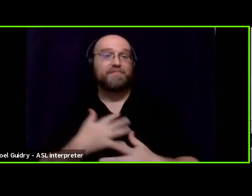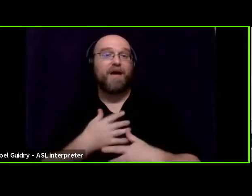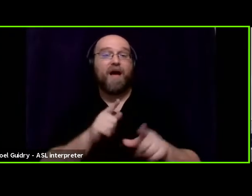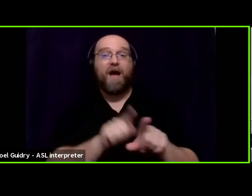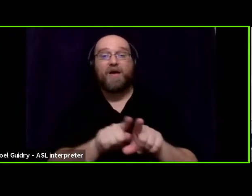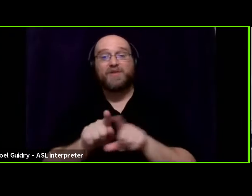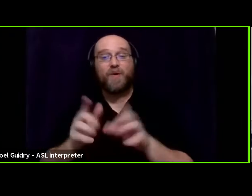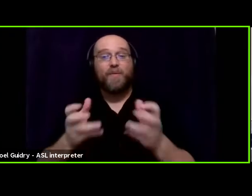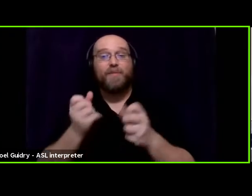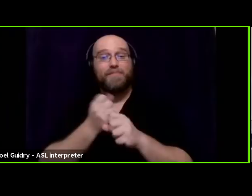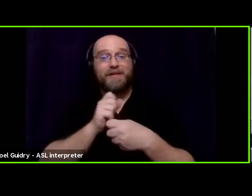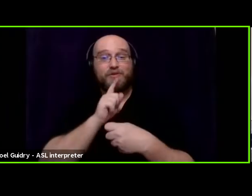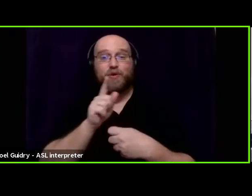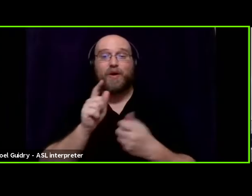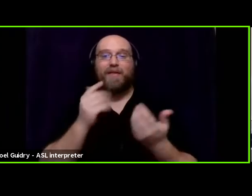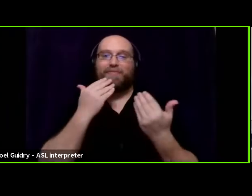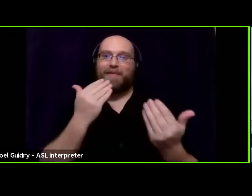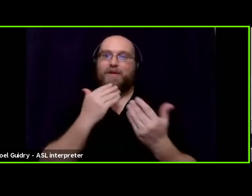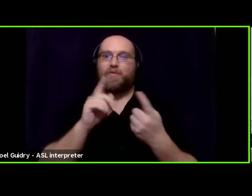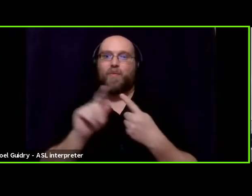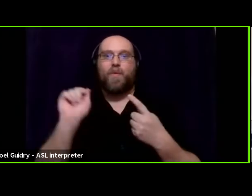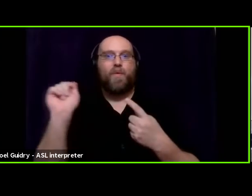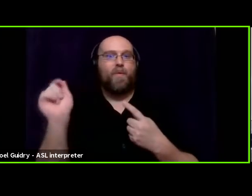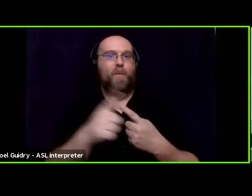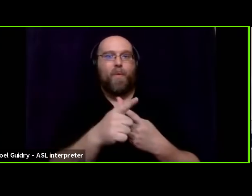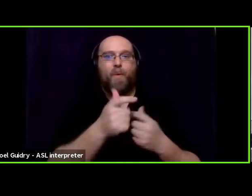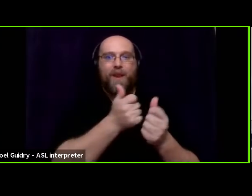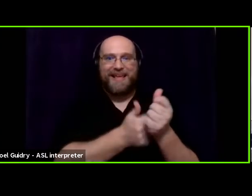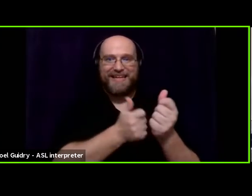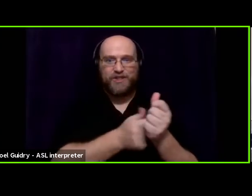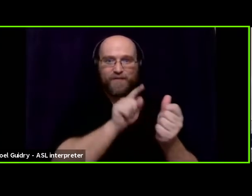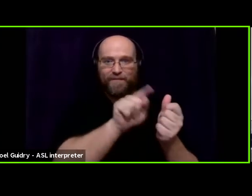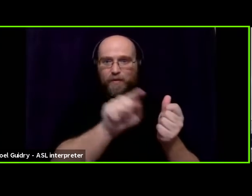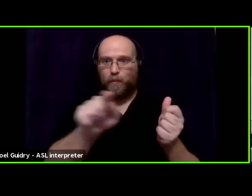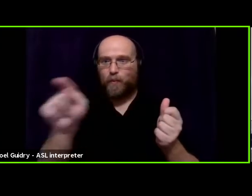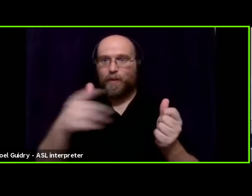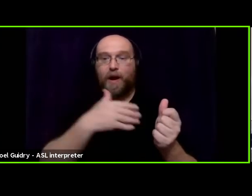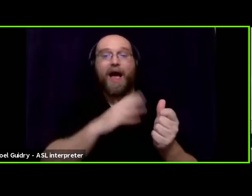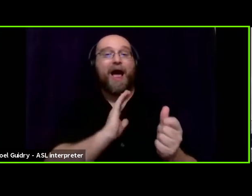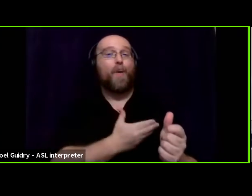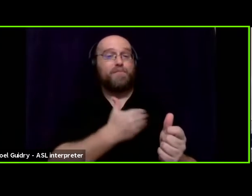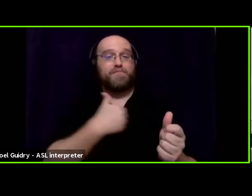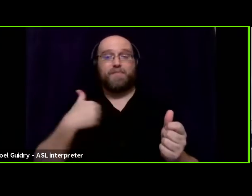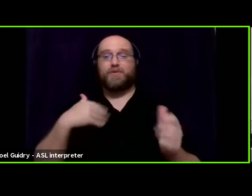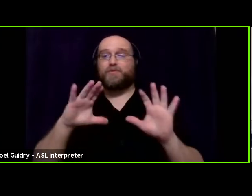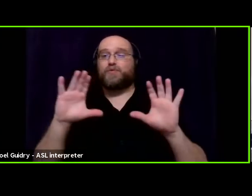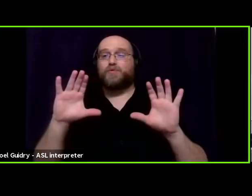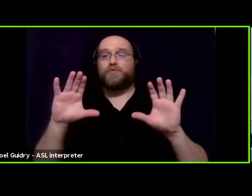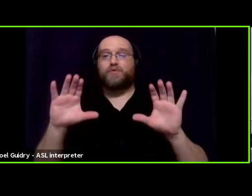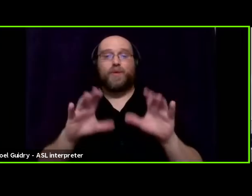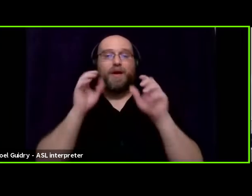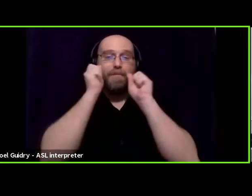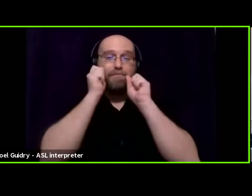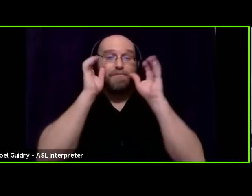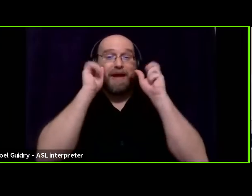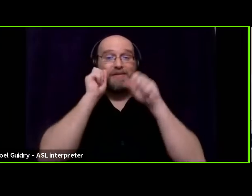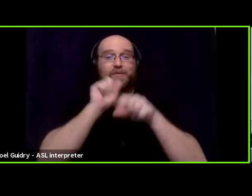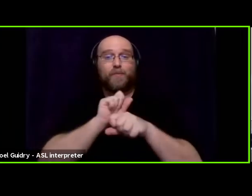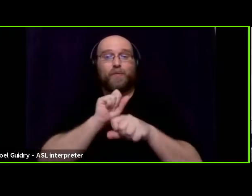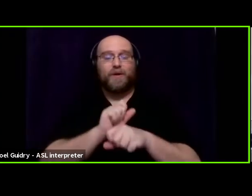thank each of you. Our members are doing amazing work in a climate of